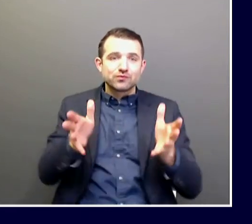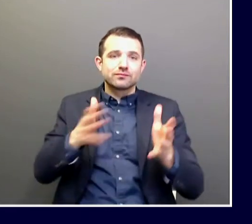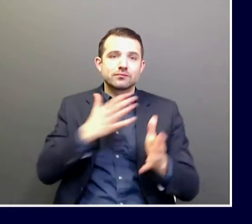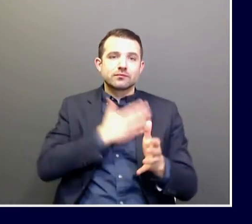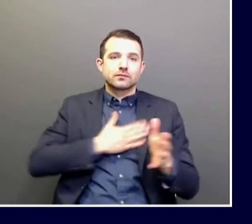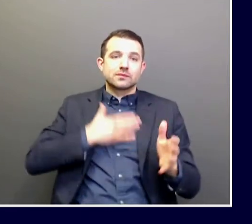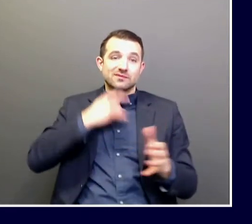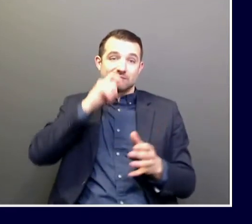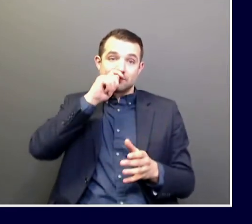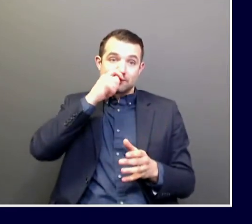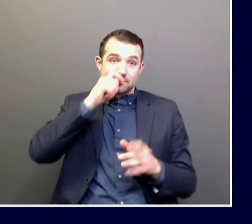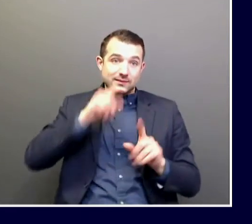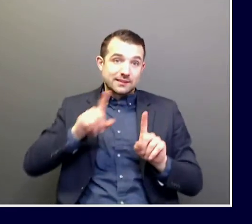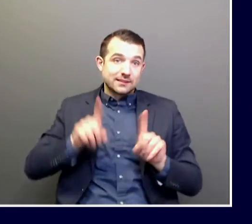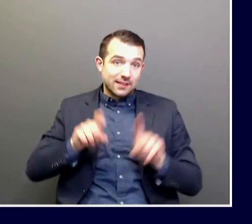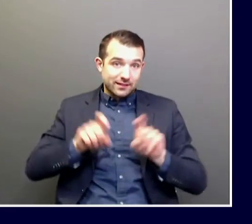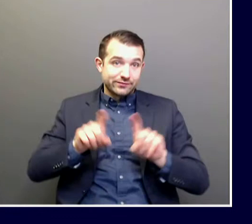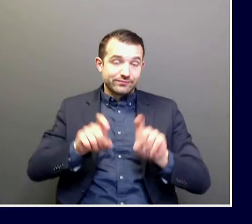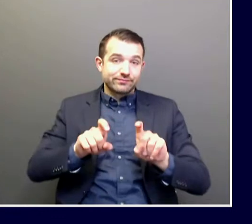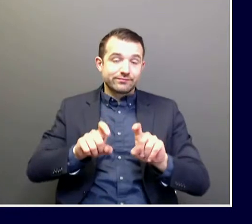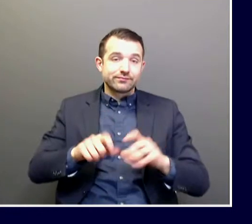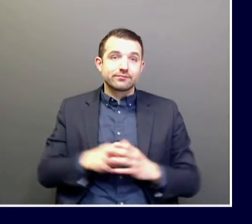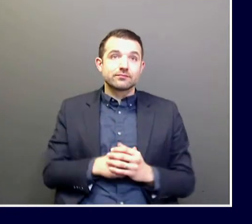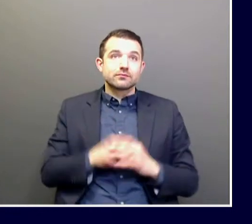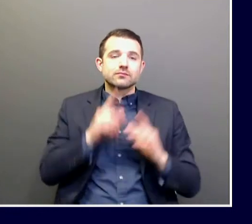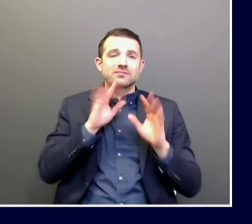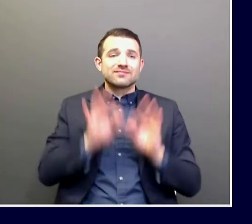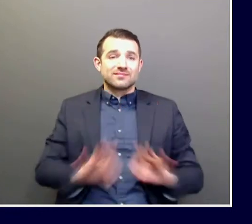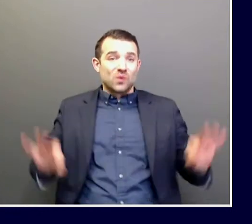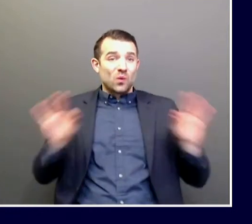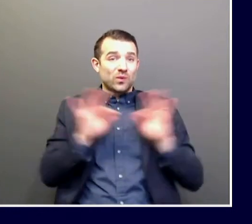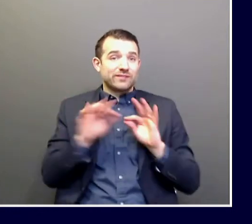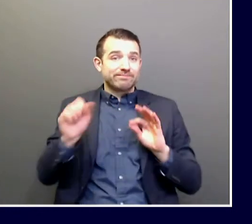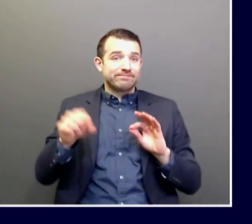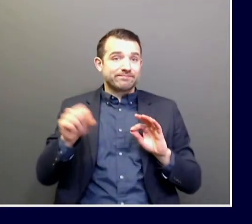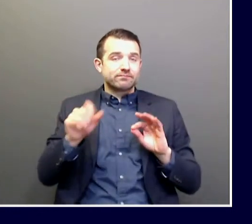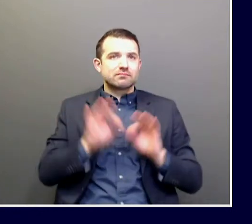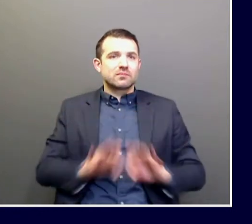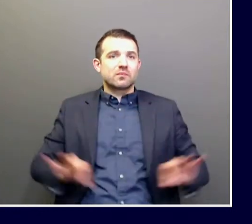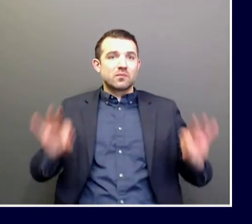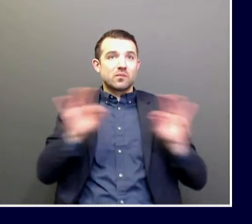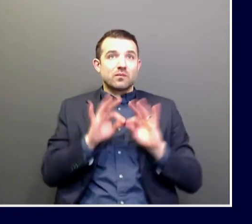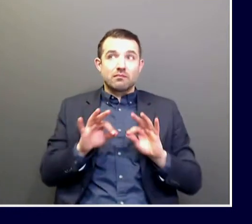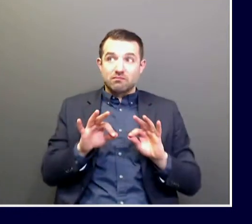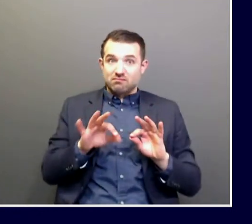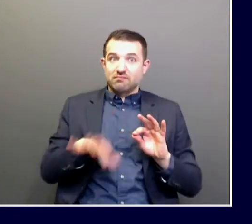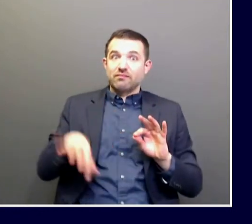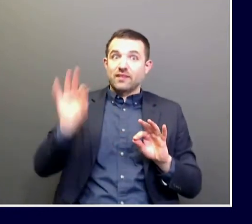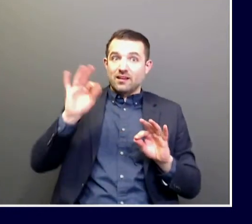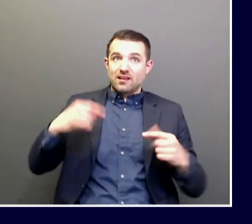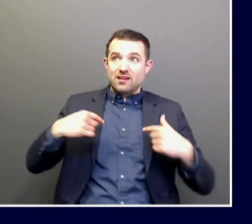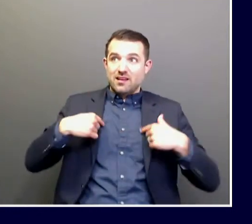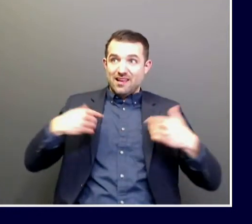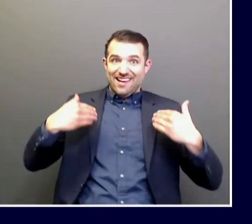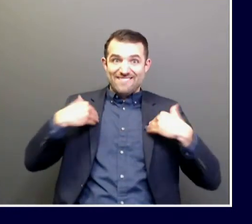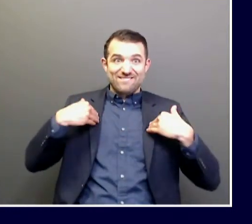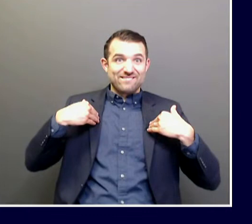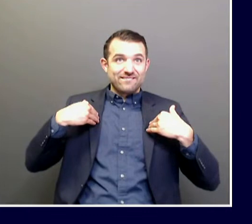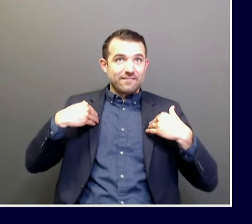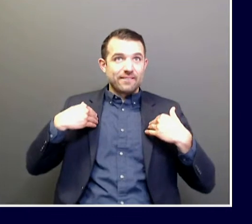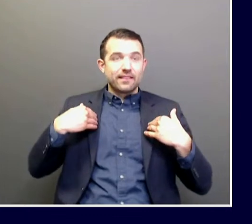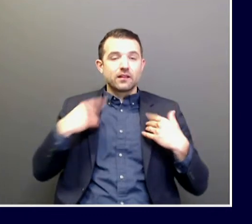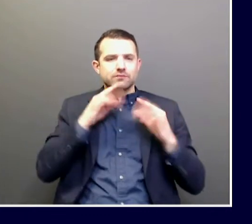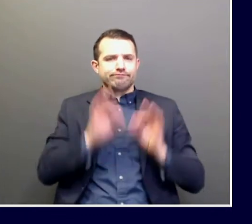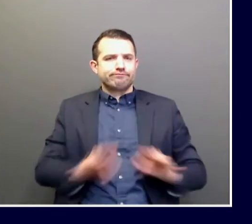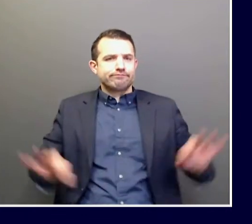which do matter. It matters to you. Finding out if you're COVID positive gives you the tool to figure out what to do,